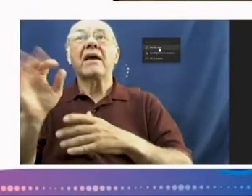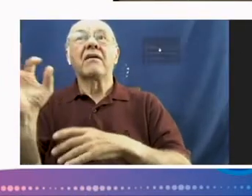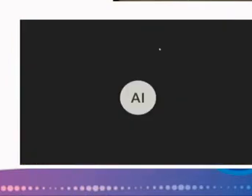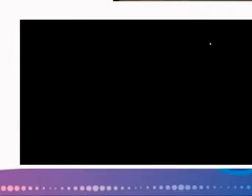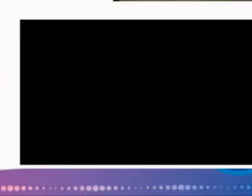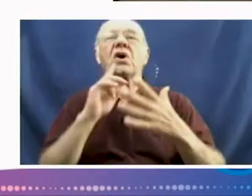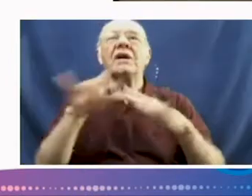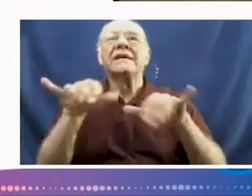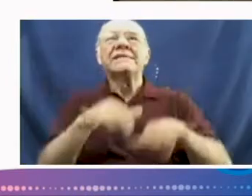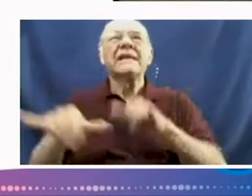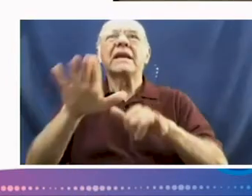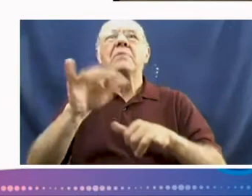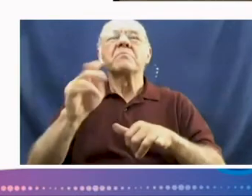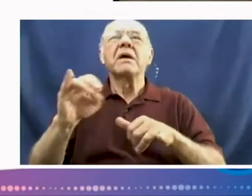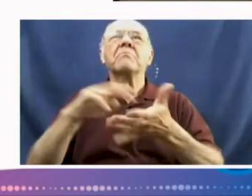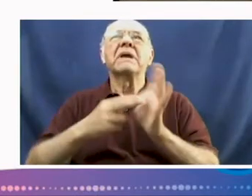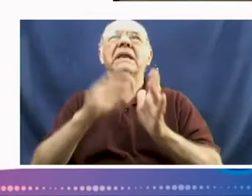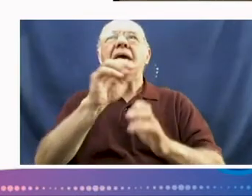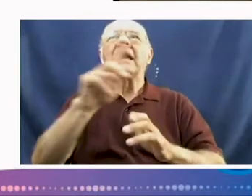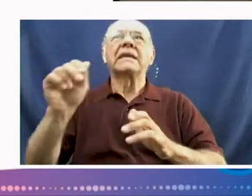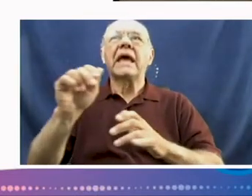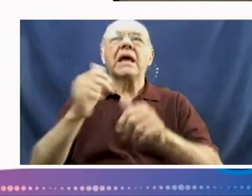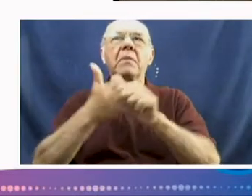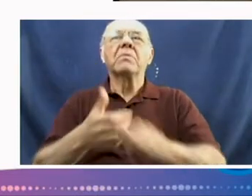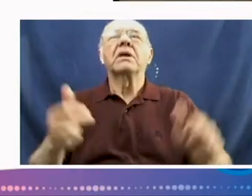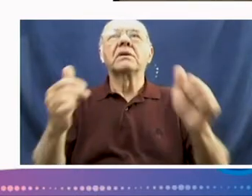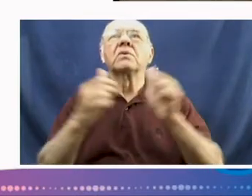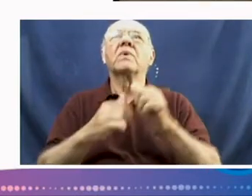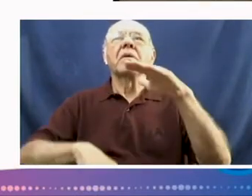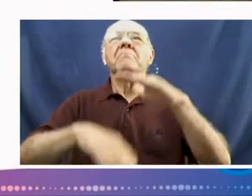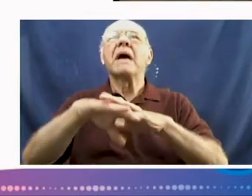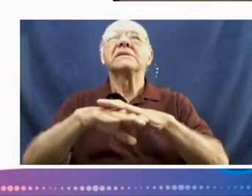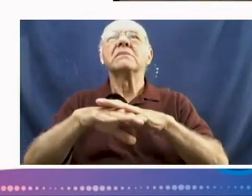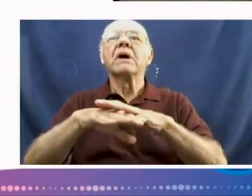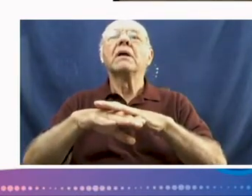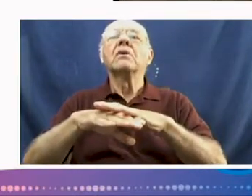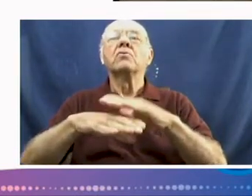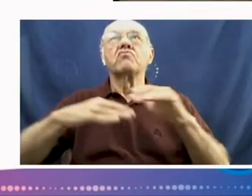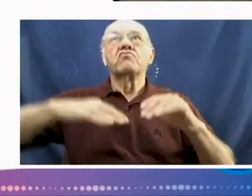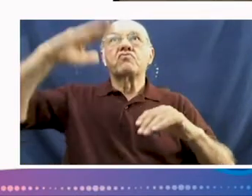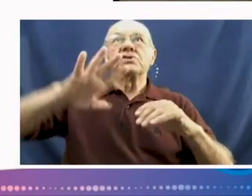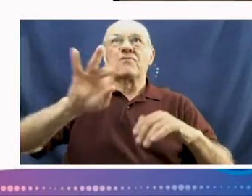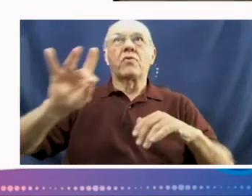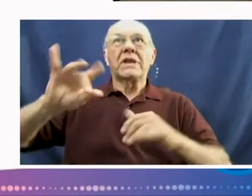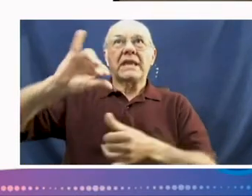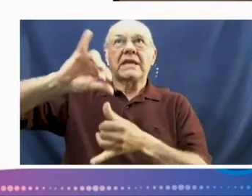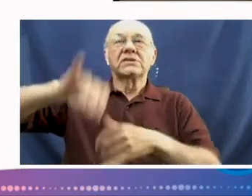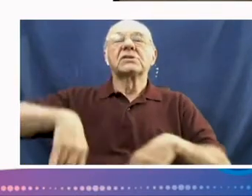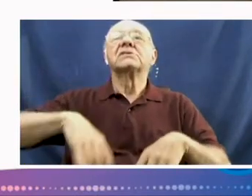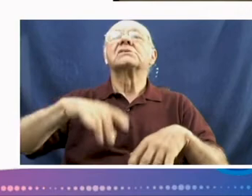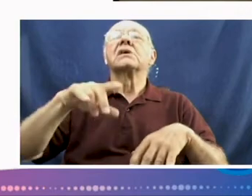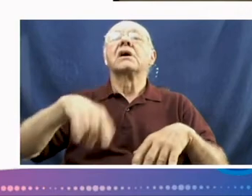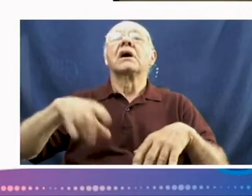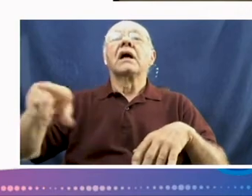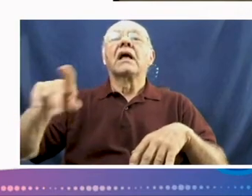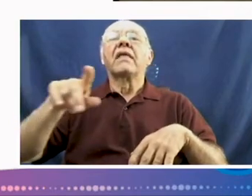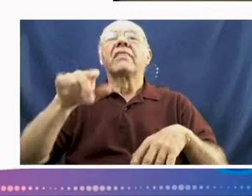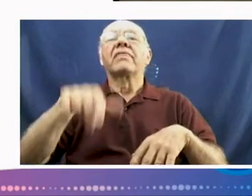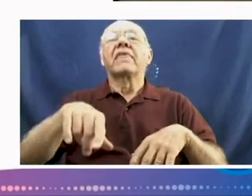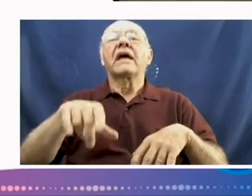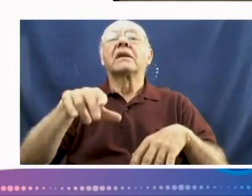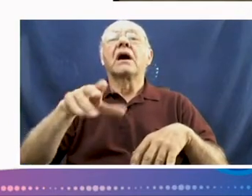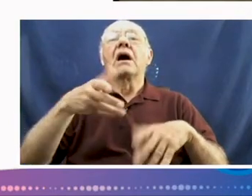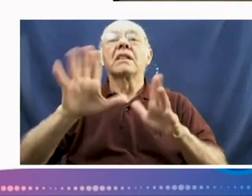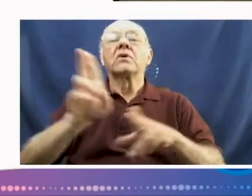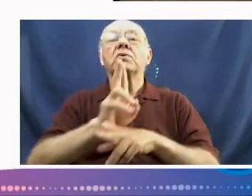allows for ADA compliance with maximum reach of 48 inches. TVM locations allow customers to use either front or side